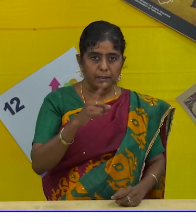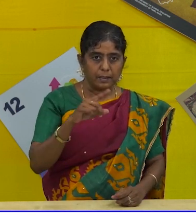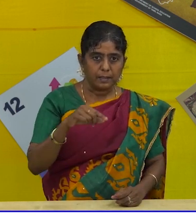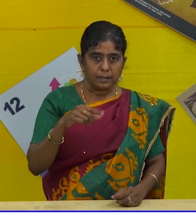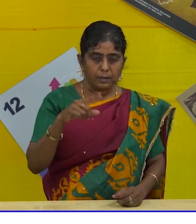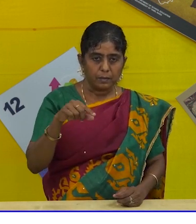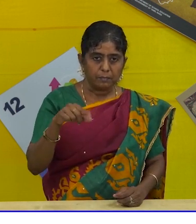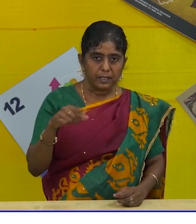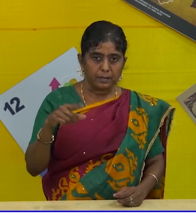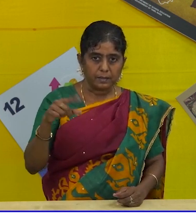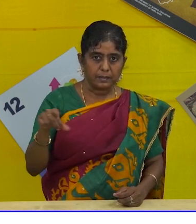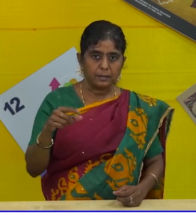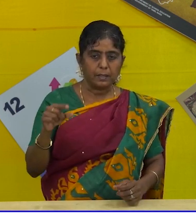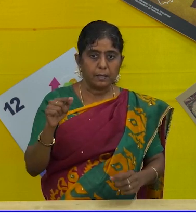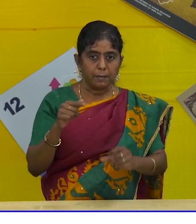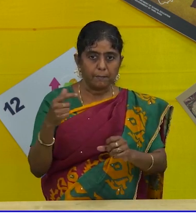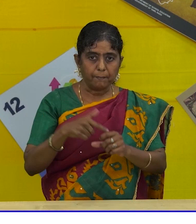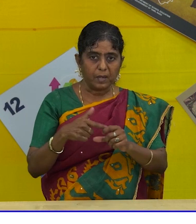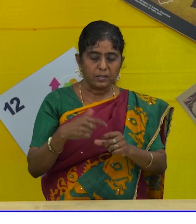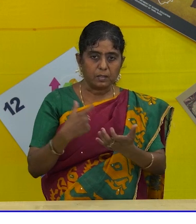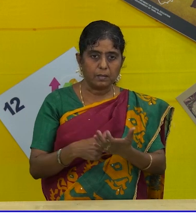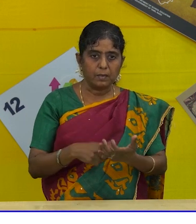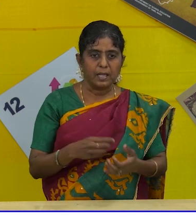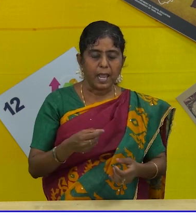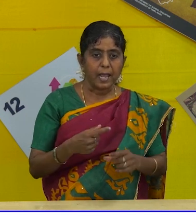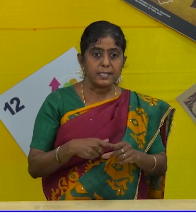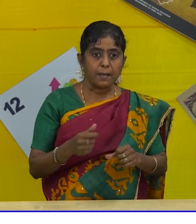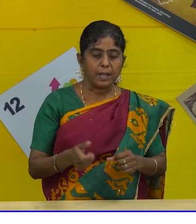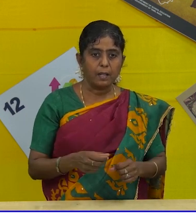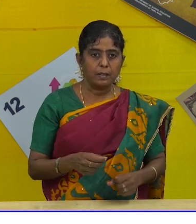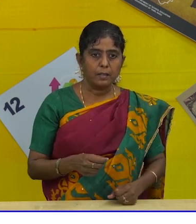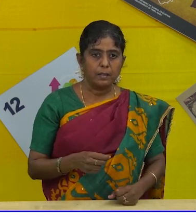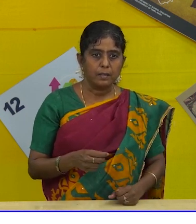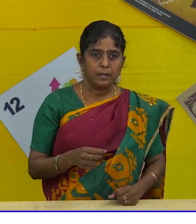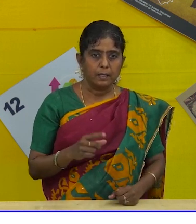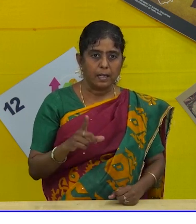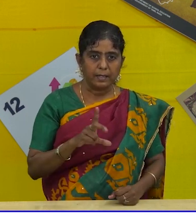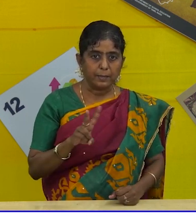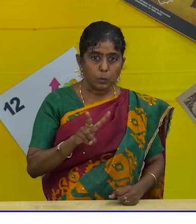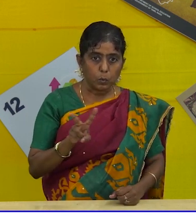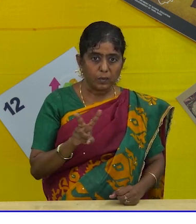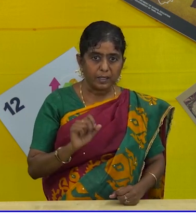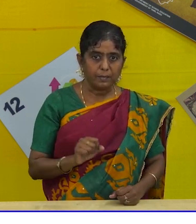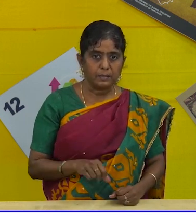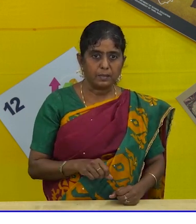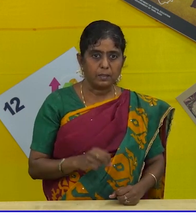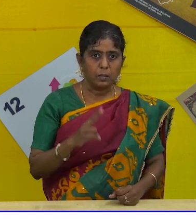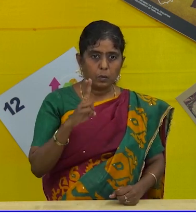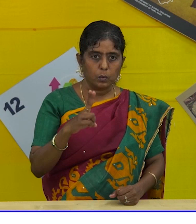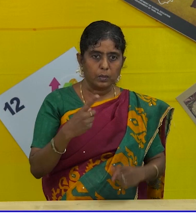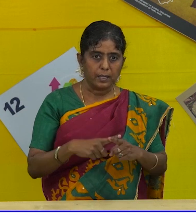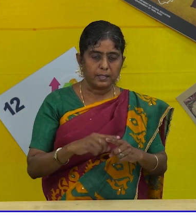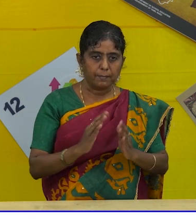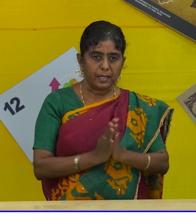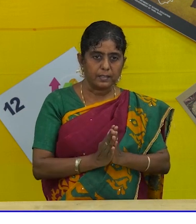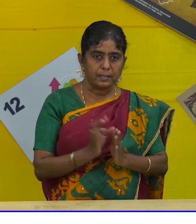comma b comma c belongs to the real number r. Some example for linear equation in two variables are